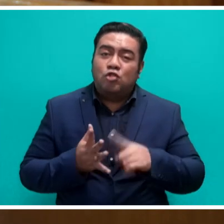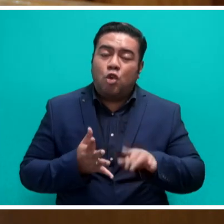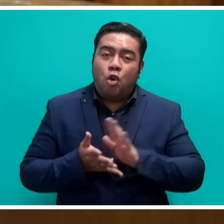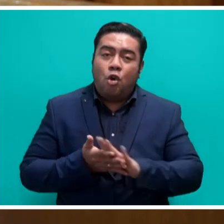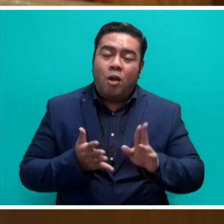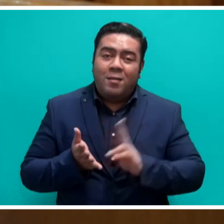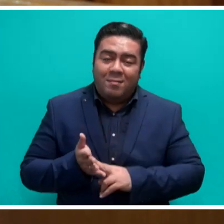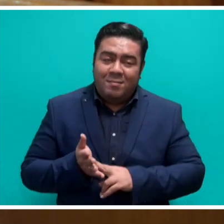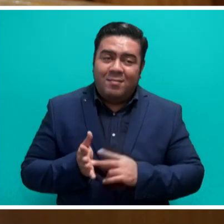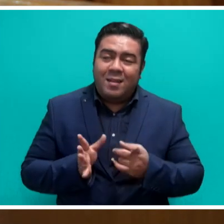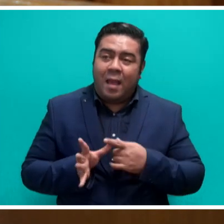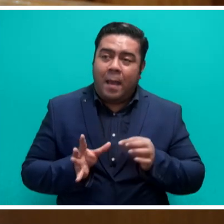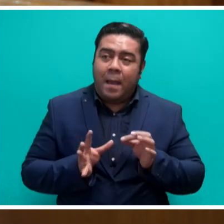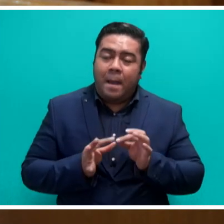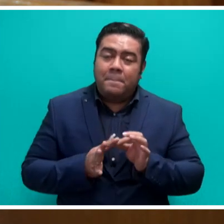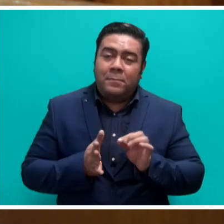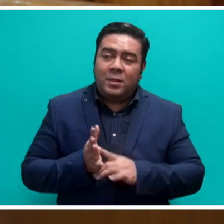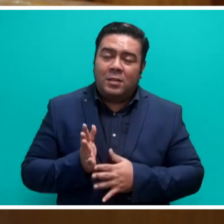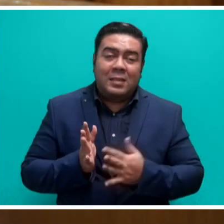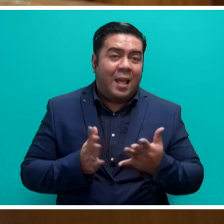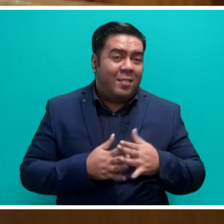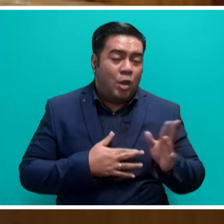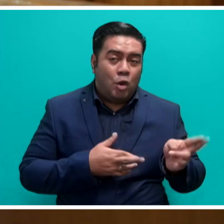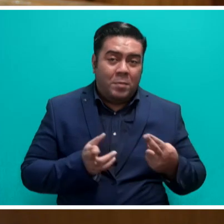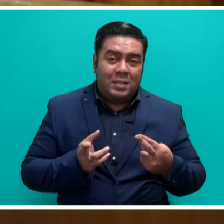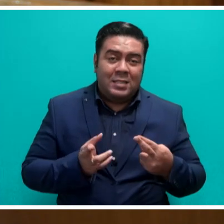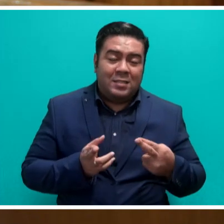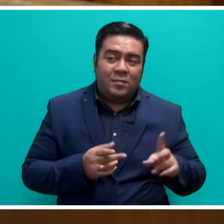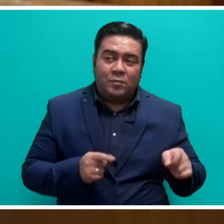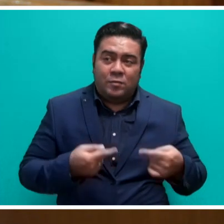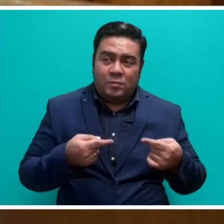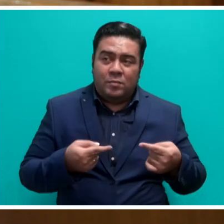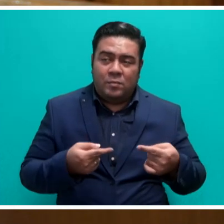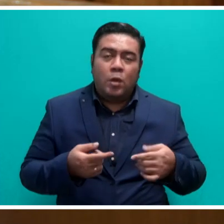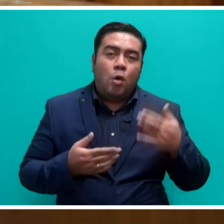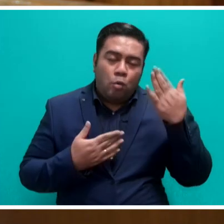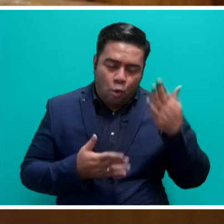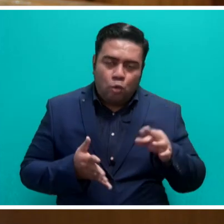And the Honourable Leader of the Opposition's nominee is Rabuka Randalo.